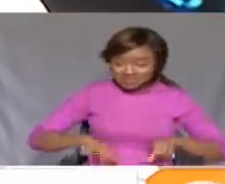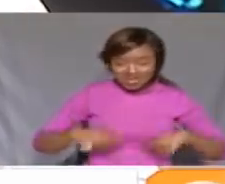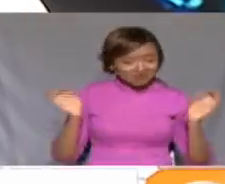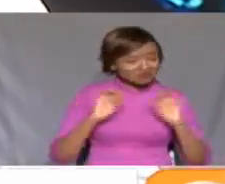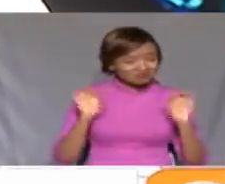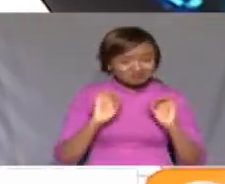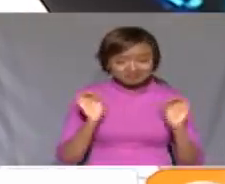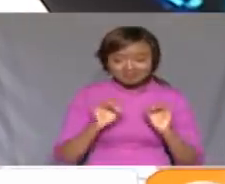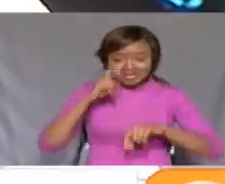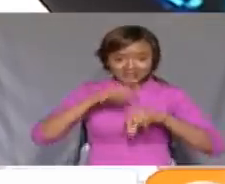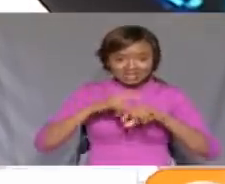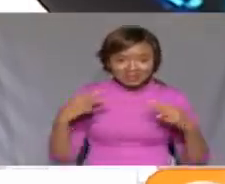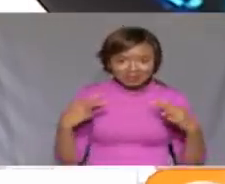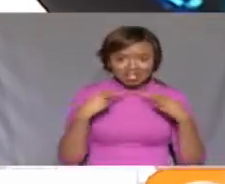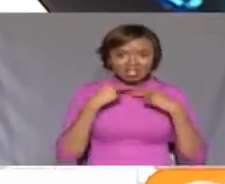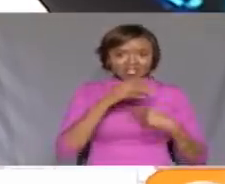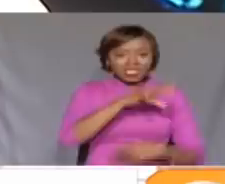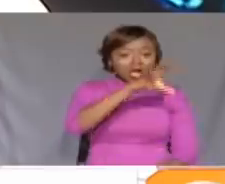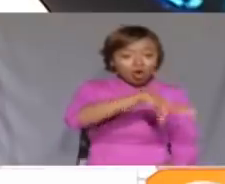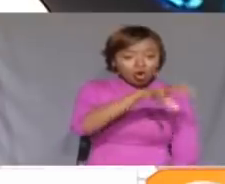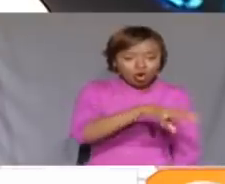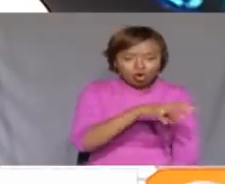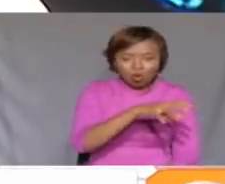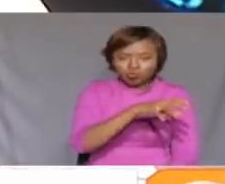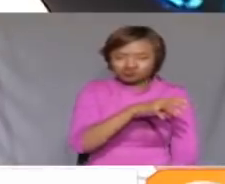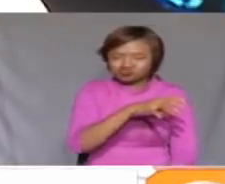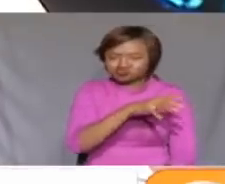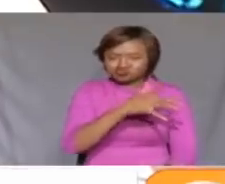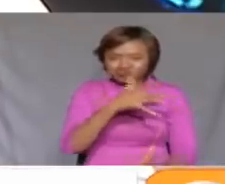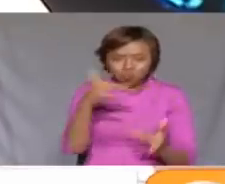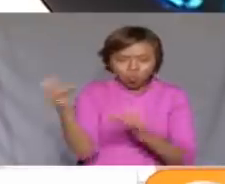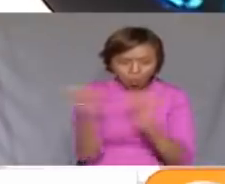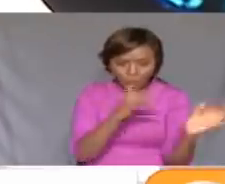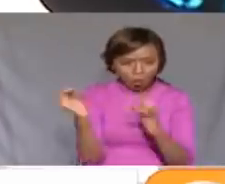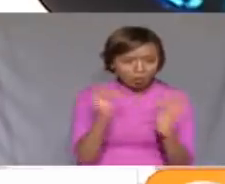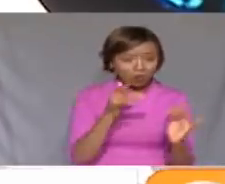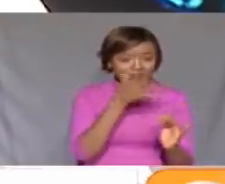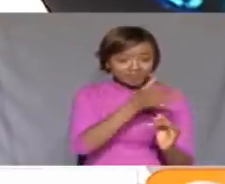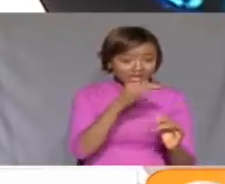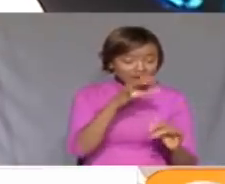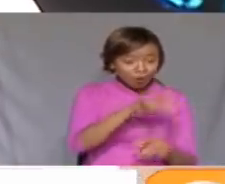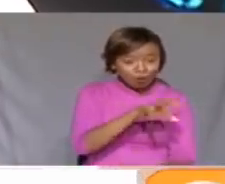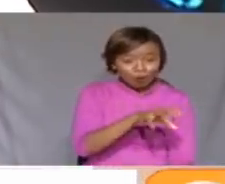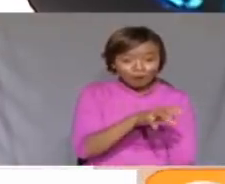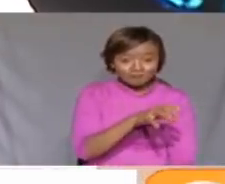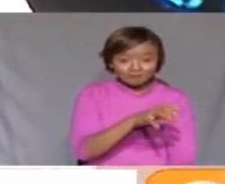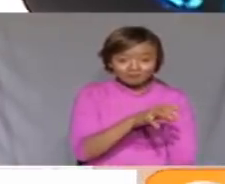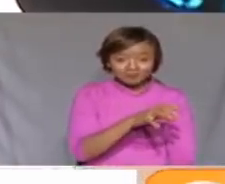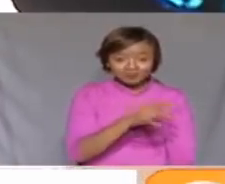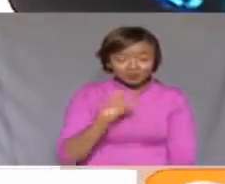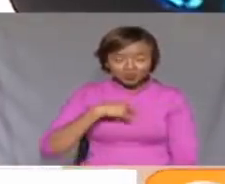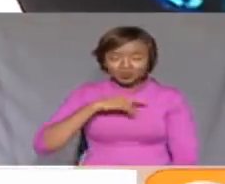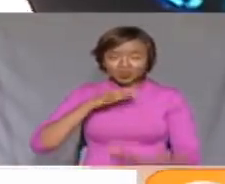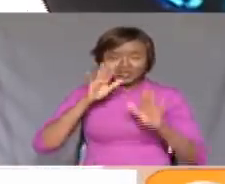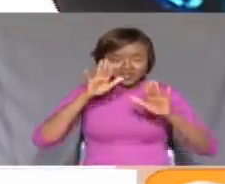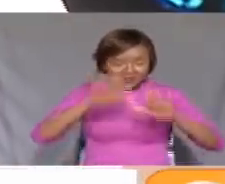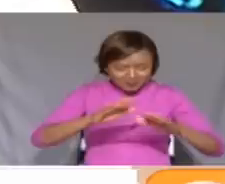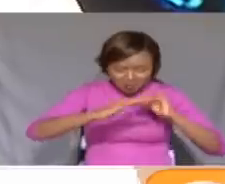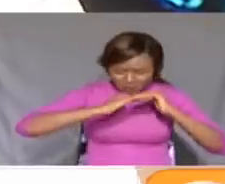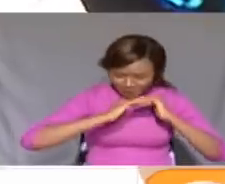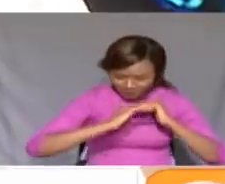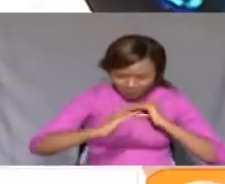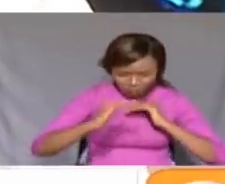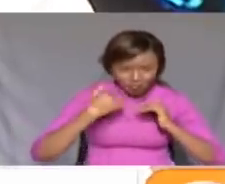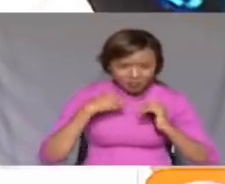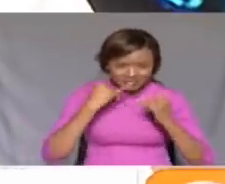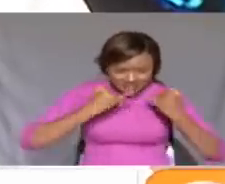When things got thick in Congo, with rocket fire booming all over the place, we lay flat on the floor,